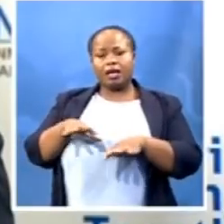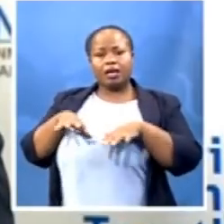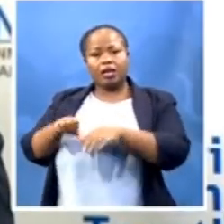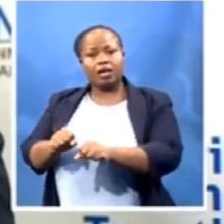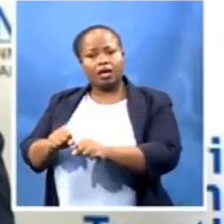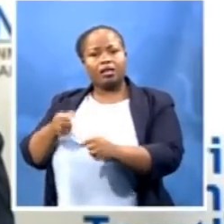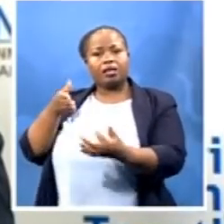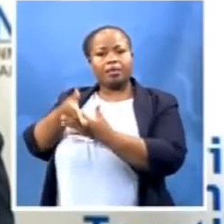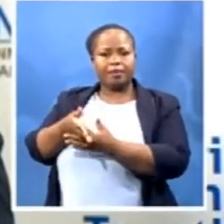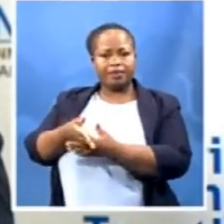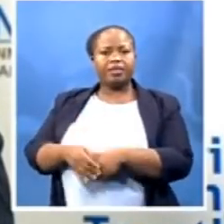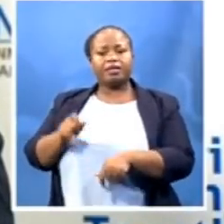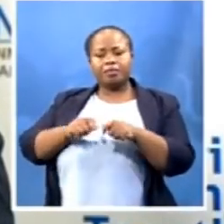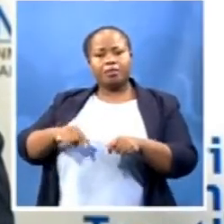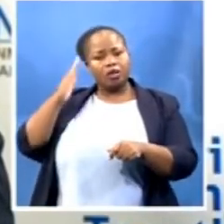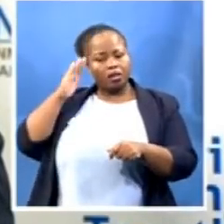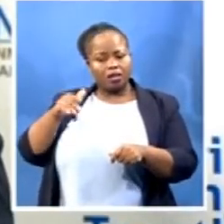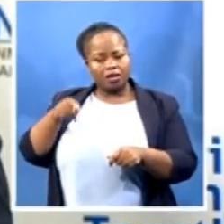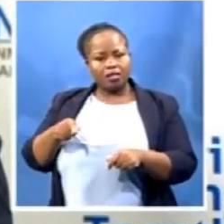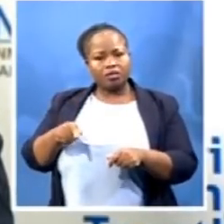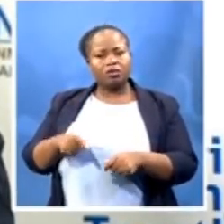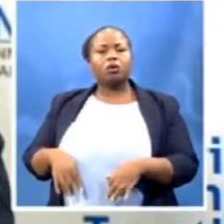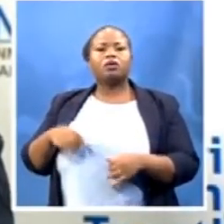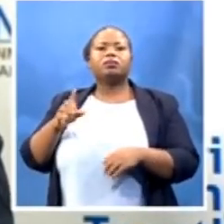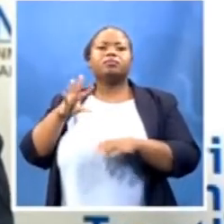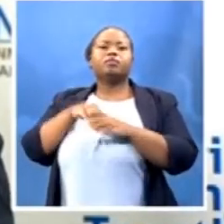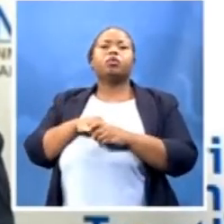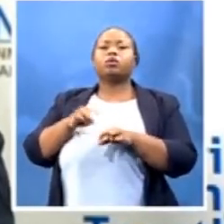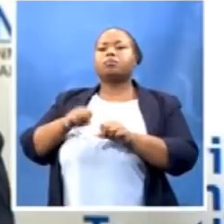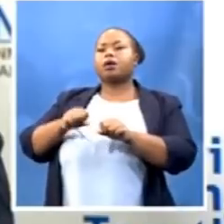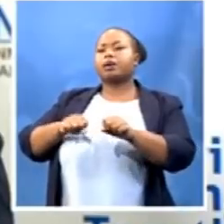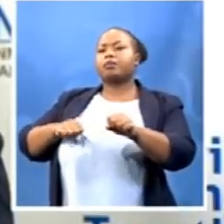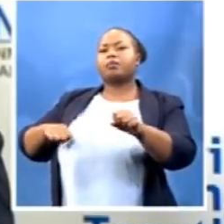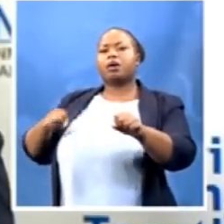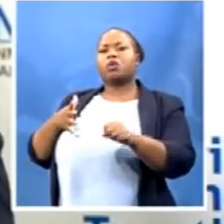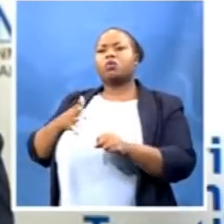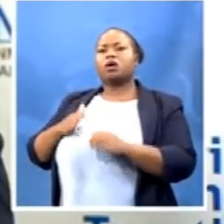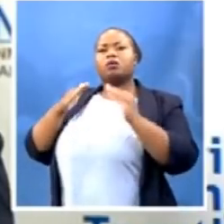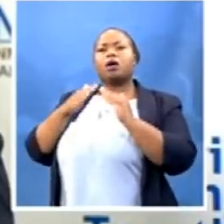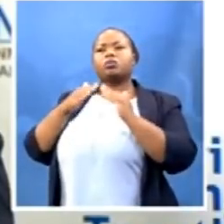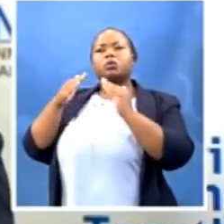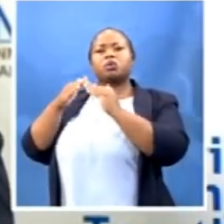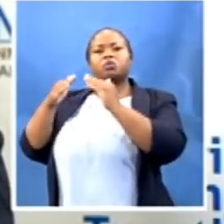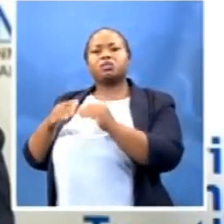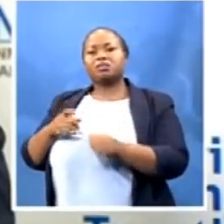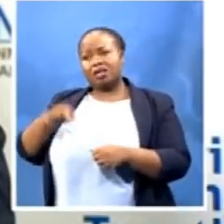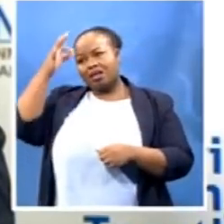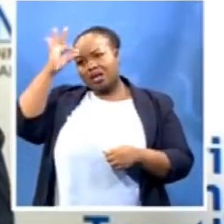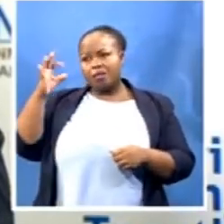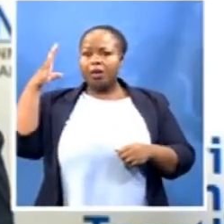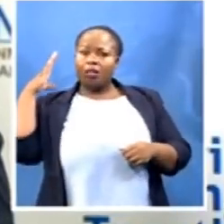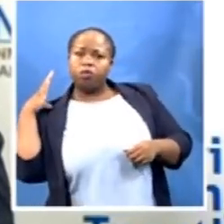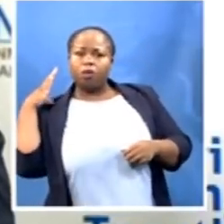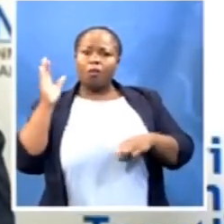of the housing backlog, further creating problems for government, because prioritizing the allocation of proper housing